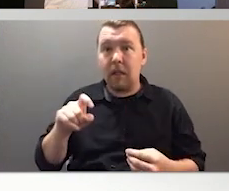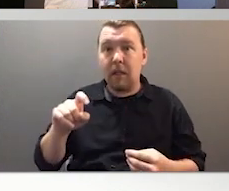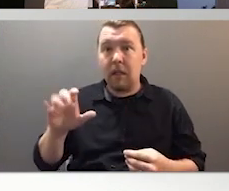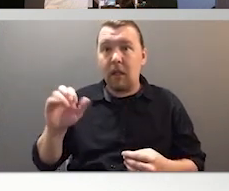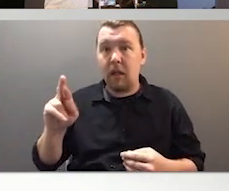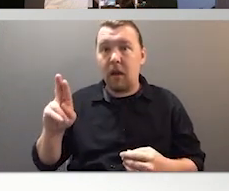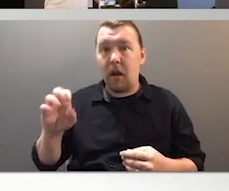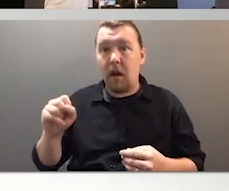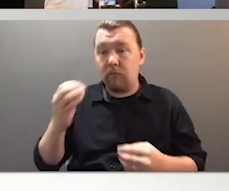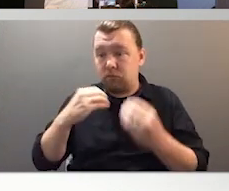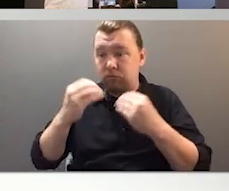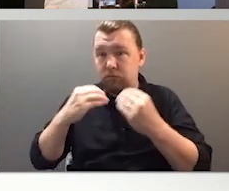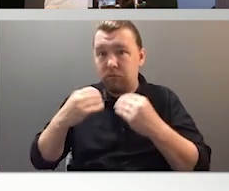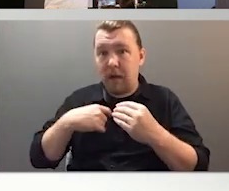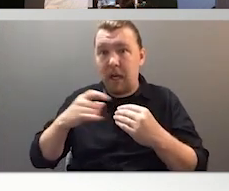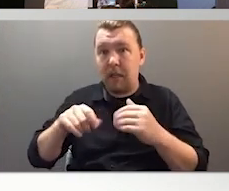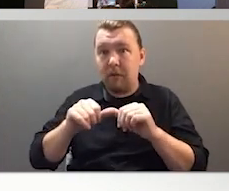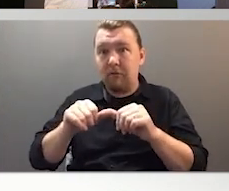keep going.